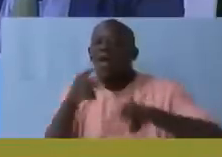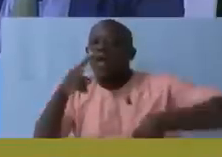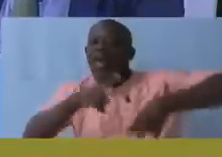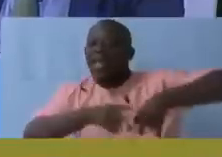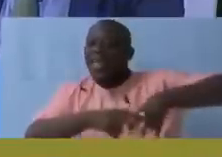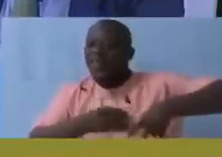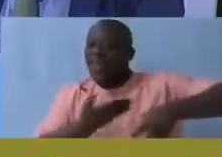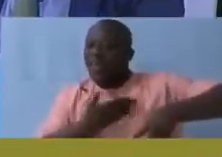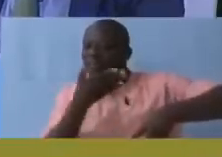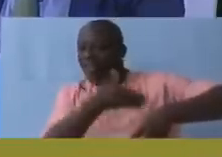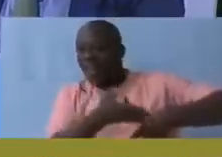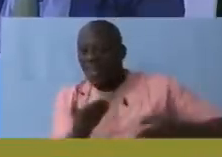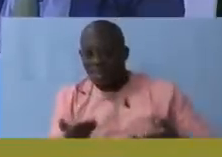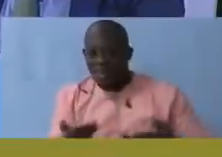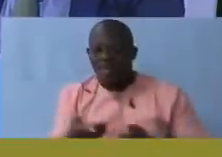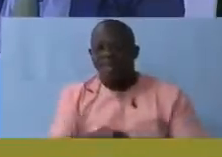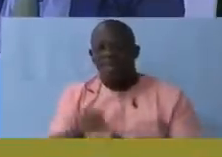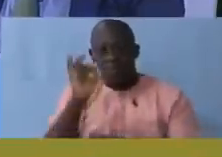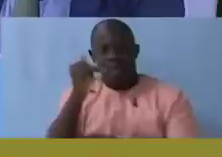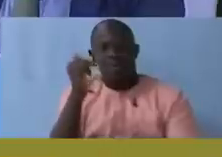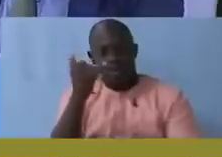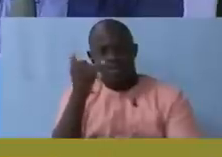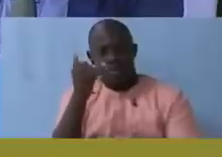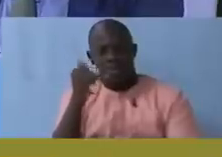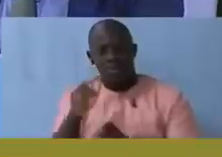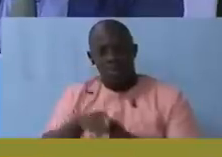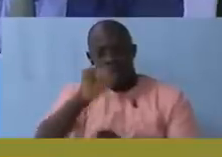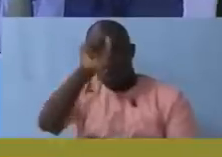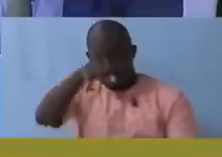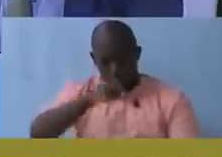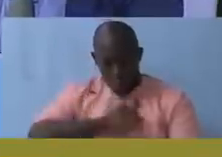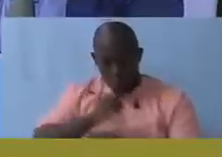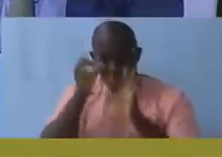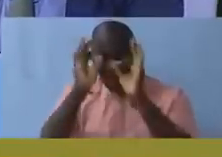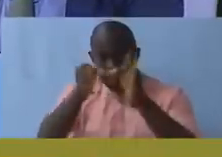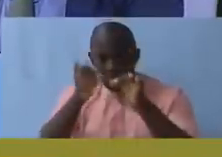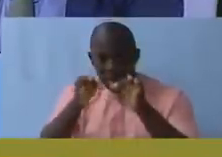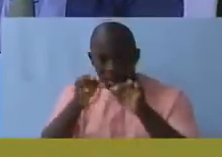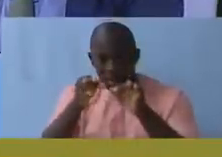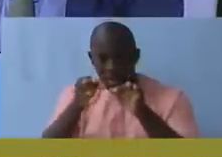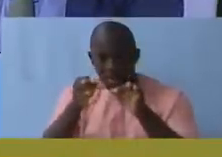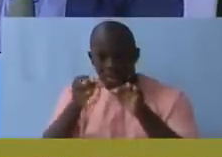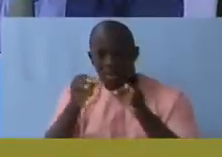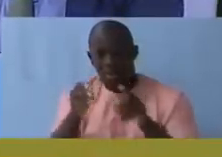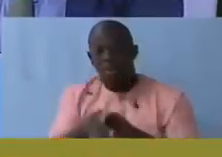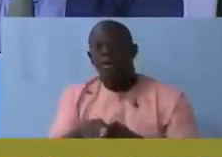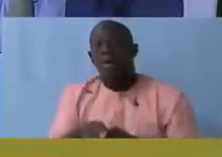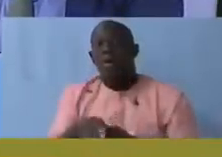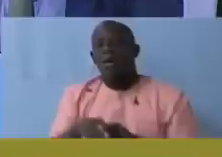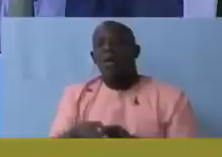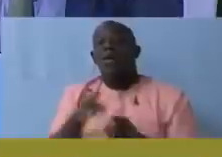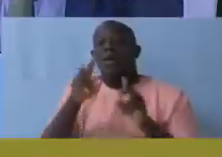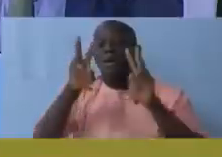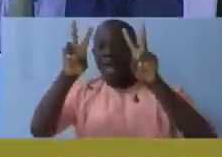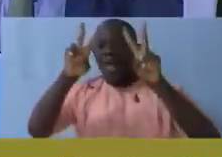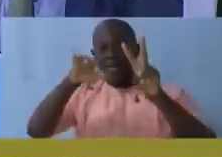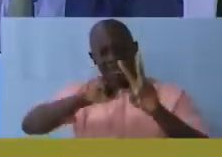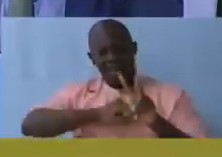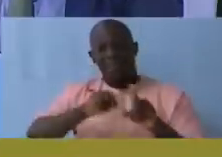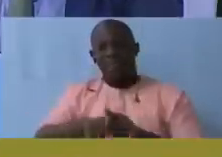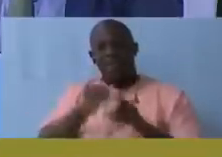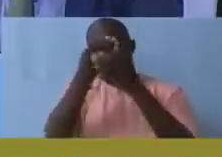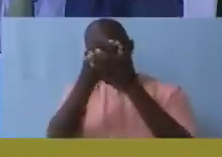positive. Yes. That is your testimony. Yes. He was disappointed that the